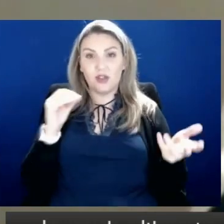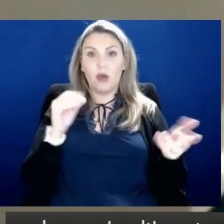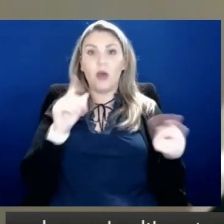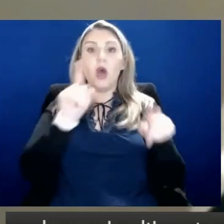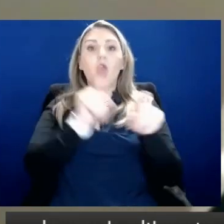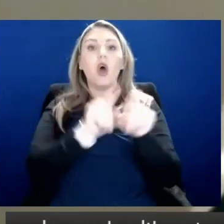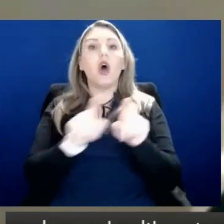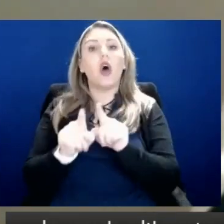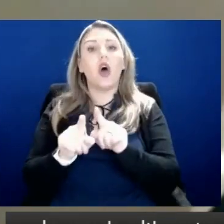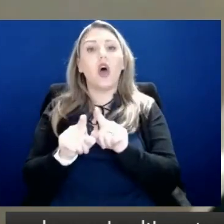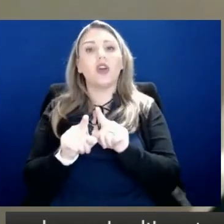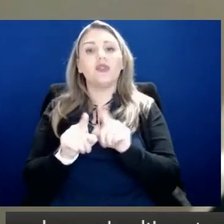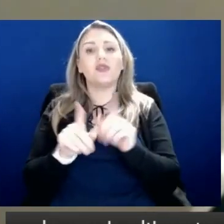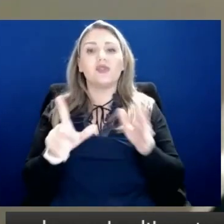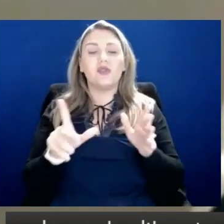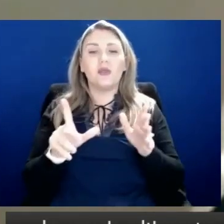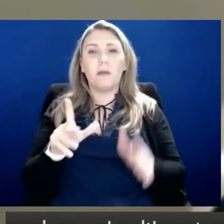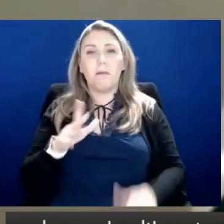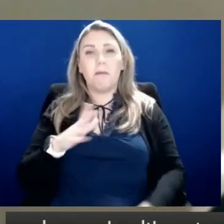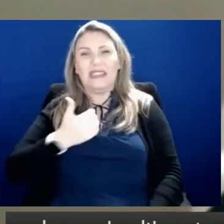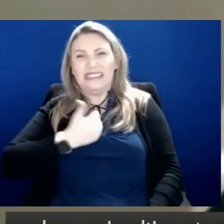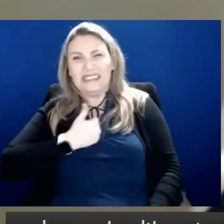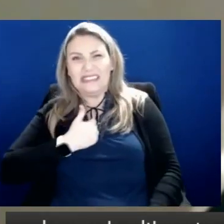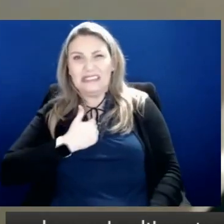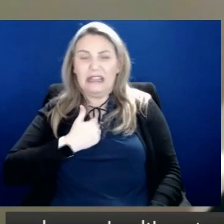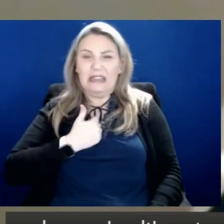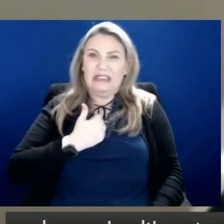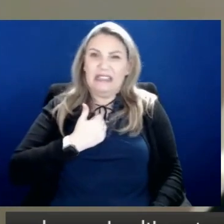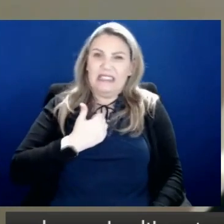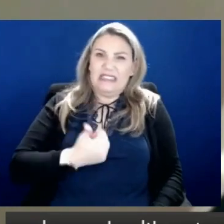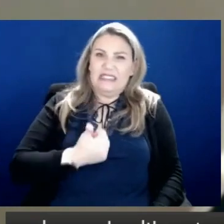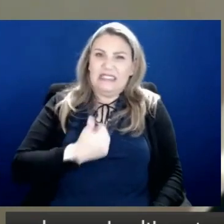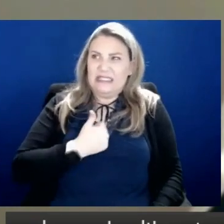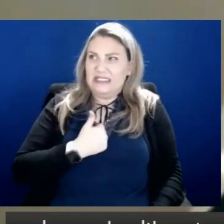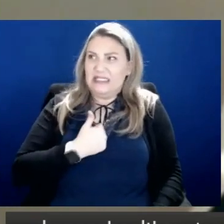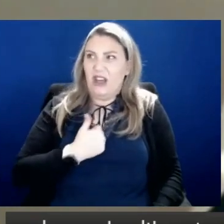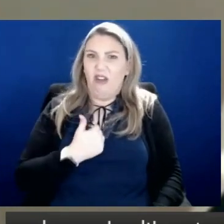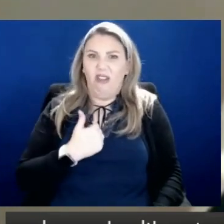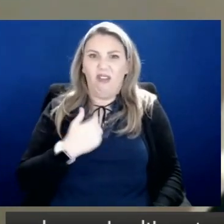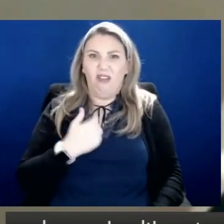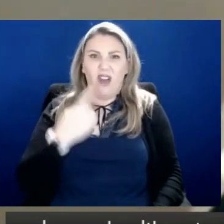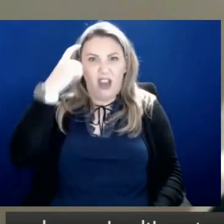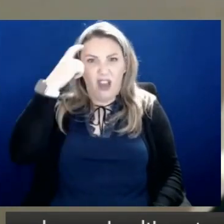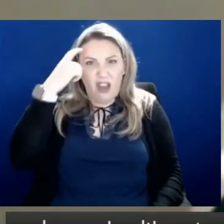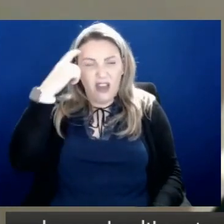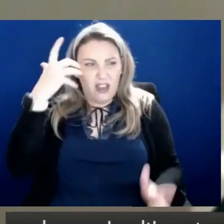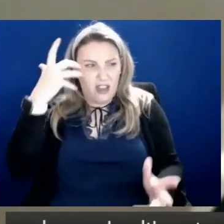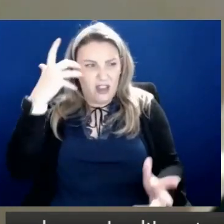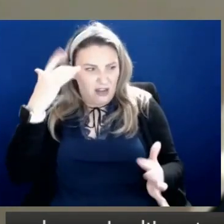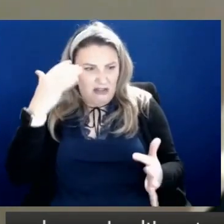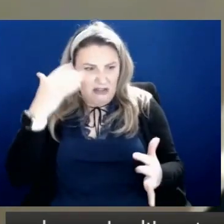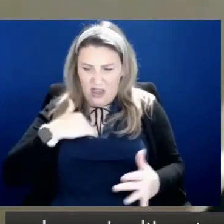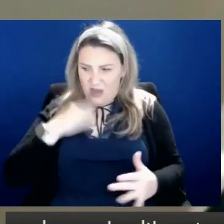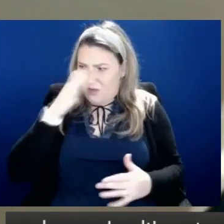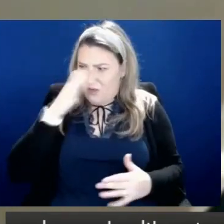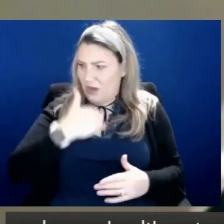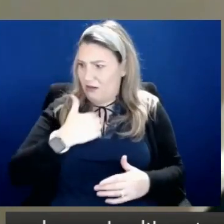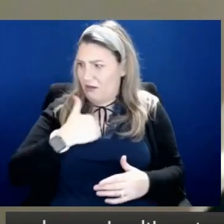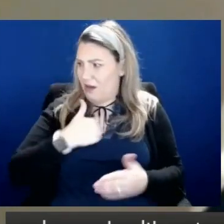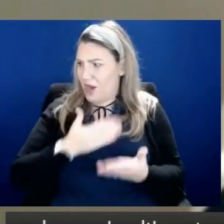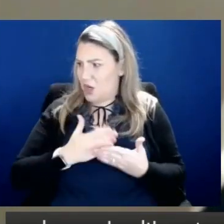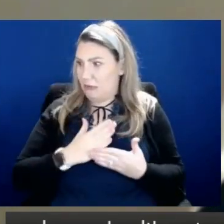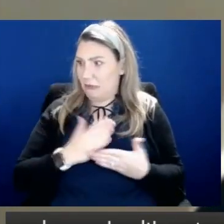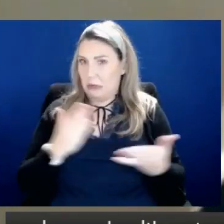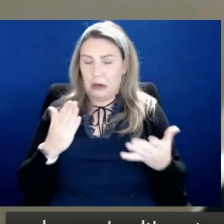to some self-consciousness of, am I weird? Like you're saying, am I okay? Did I get